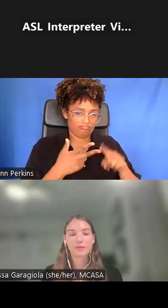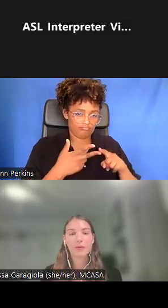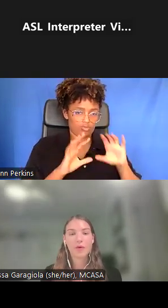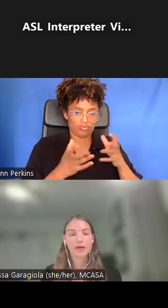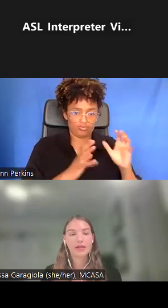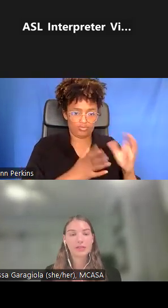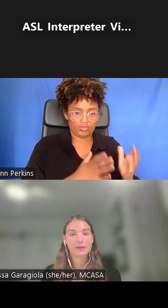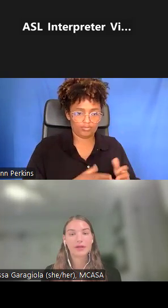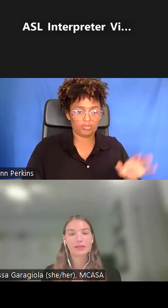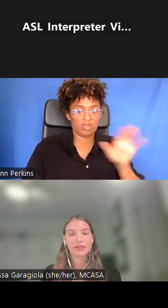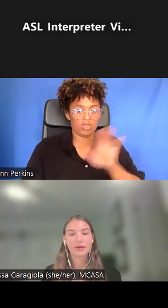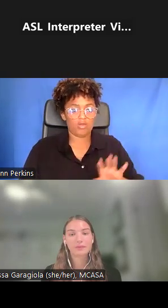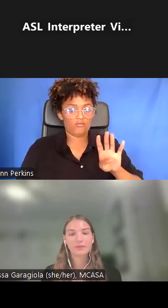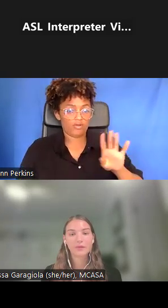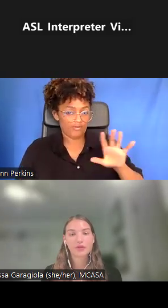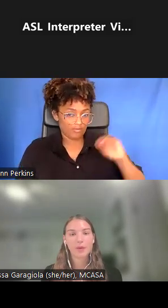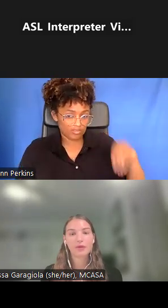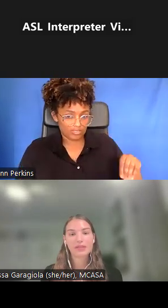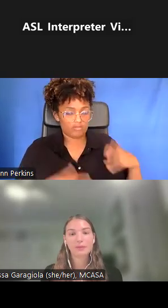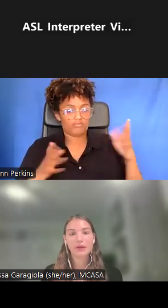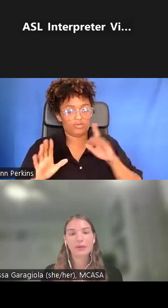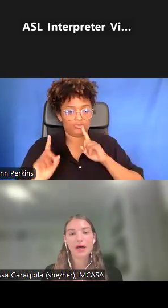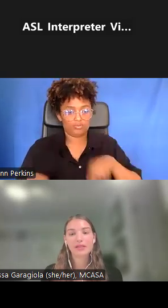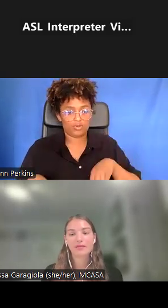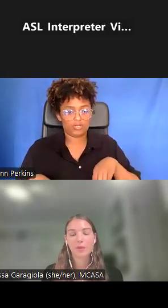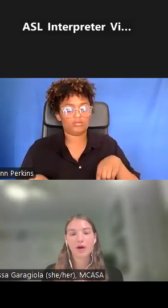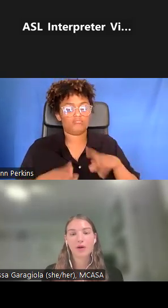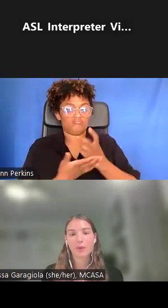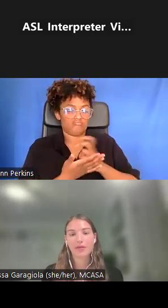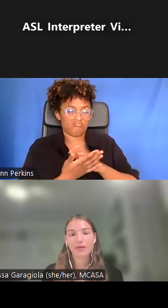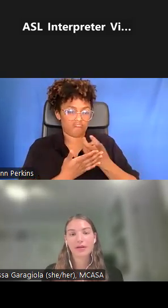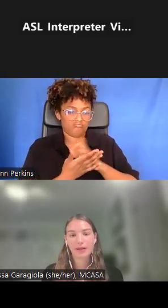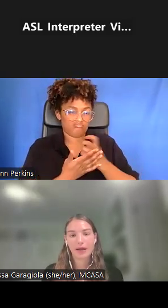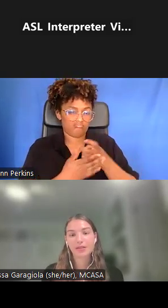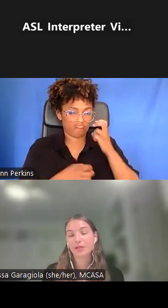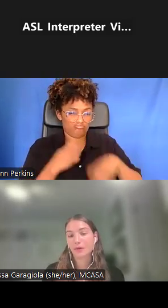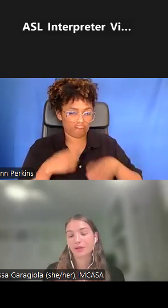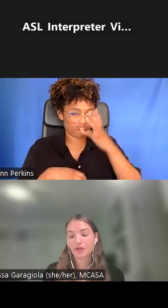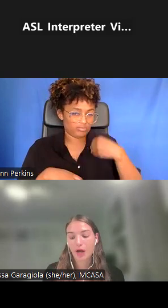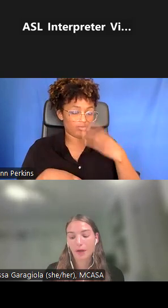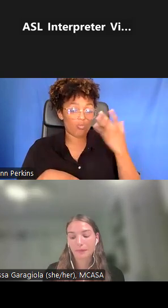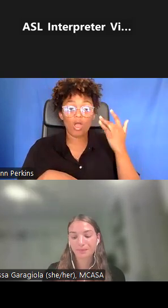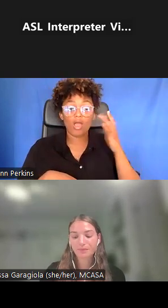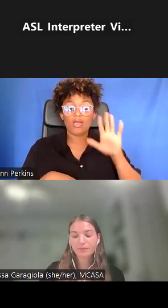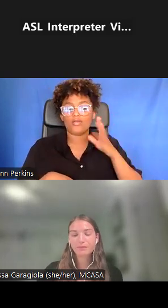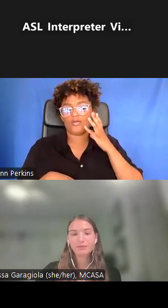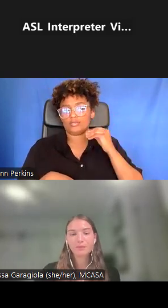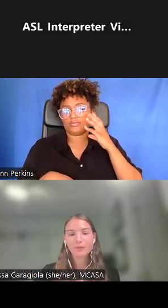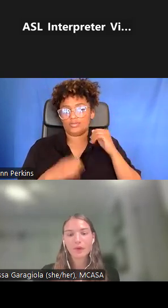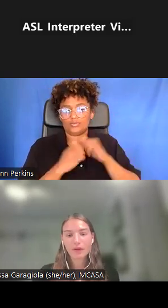40.35% reported experiencing trouble sleeping because of their work with clients who experienced trauma.